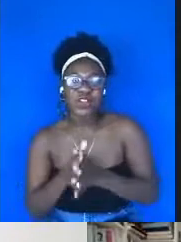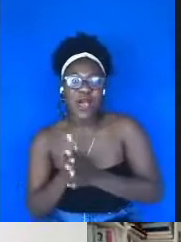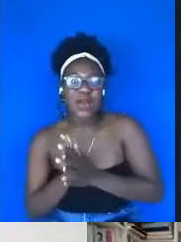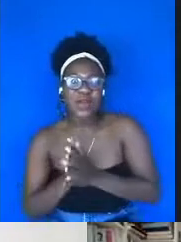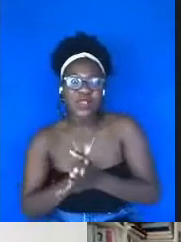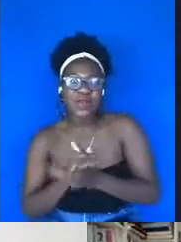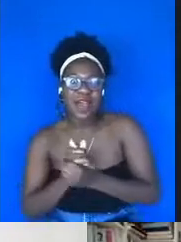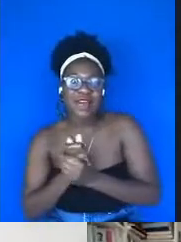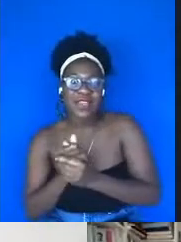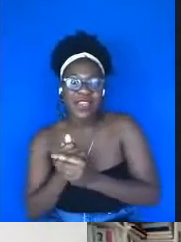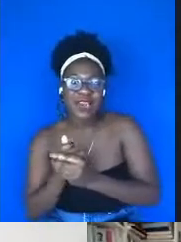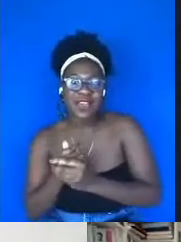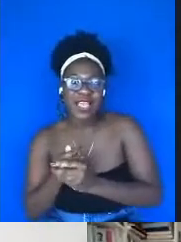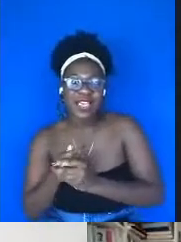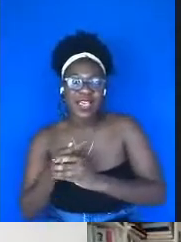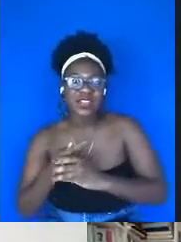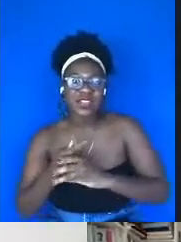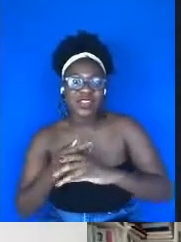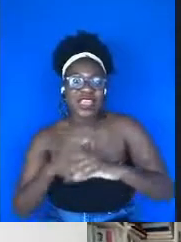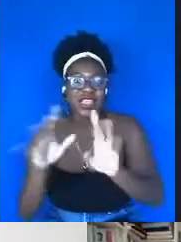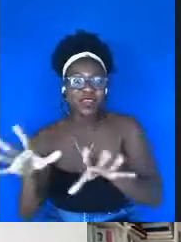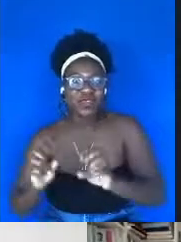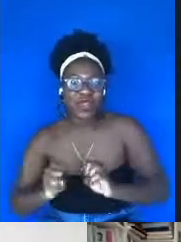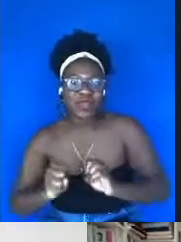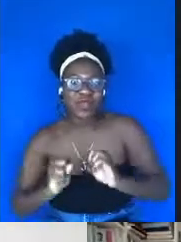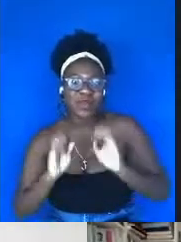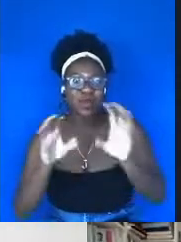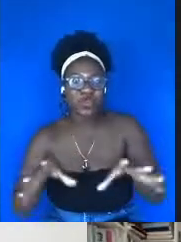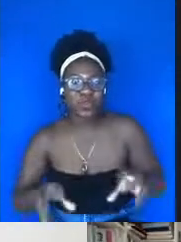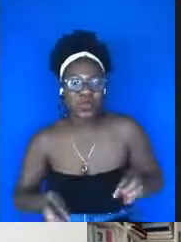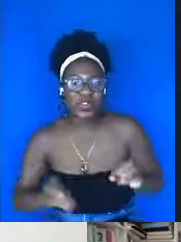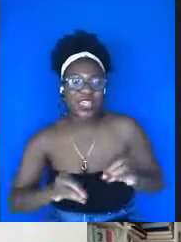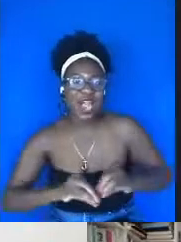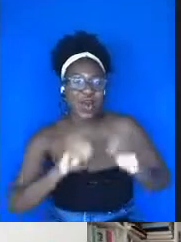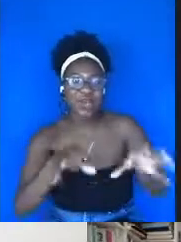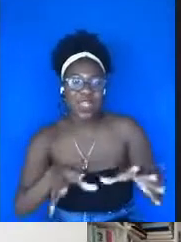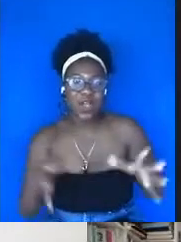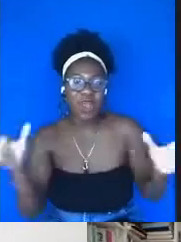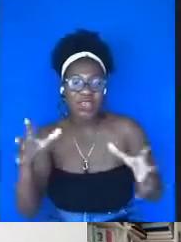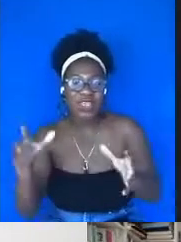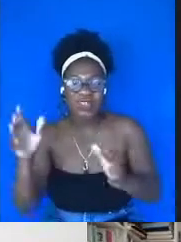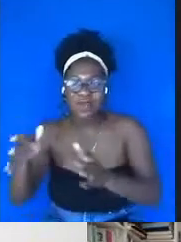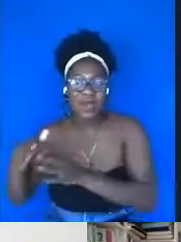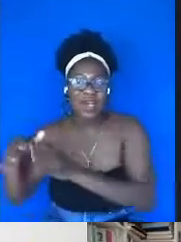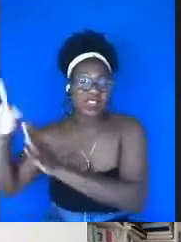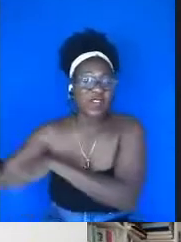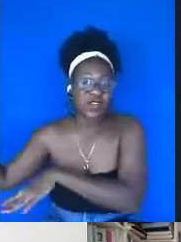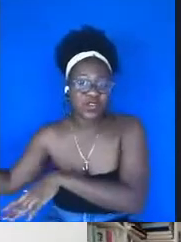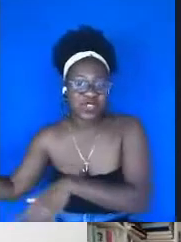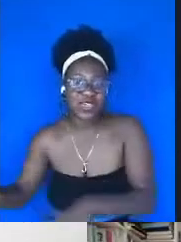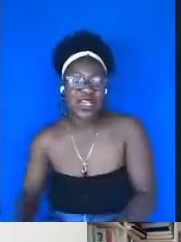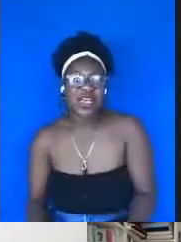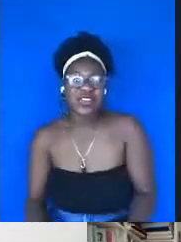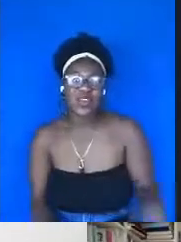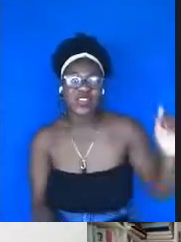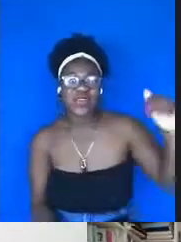own personal algorithm, I find that a lot of, like, just healing from triggers and my rituals and how I create, all of that somehow has a song